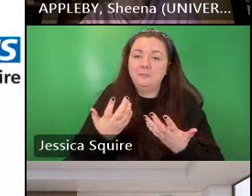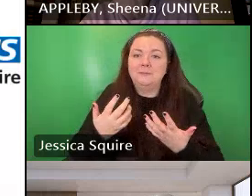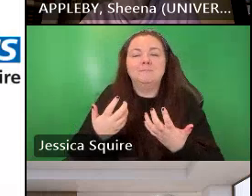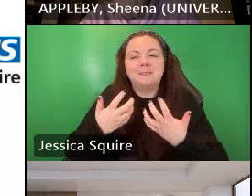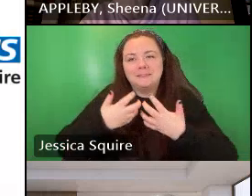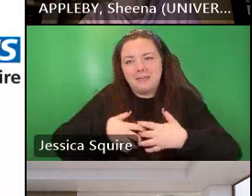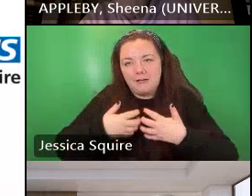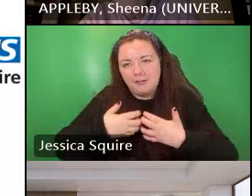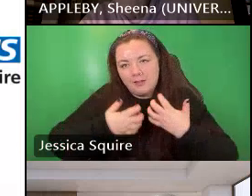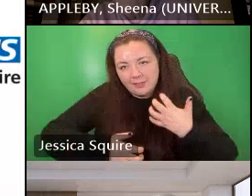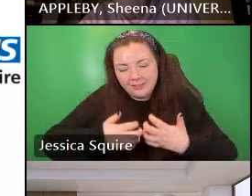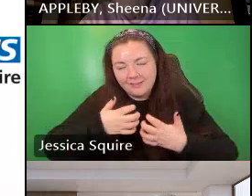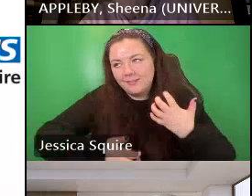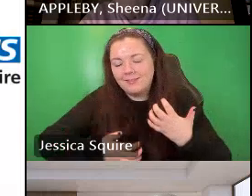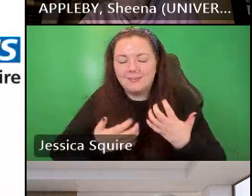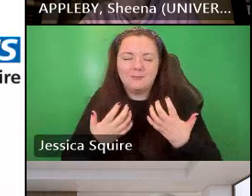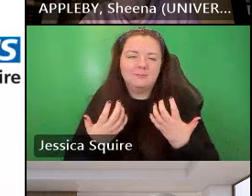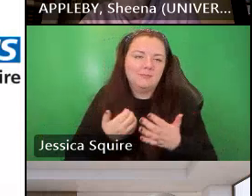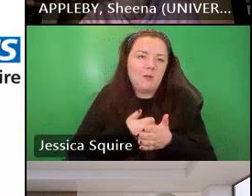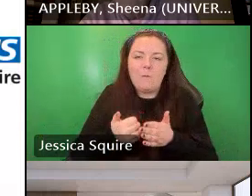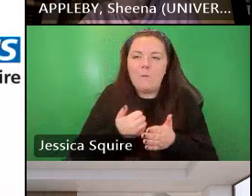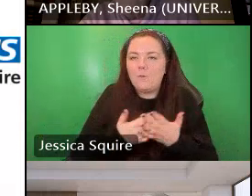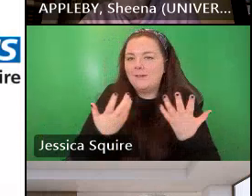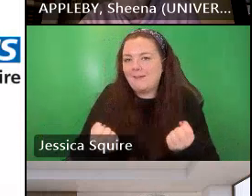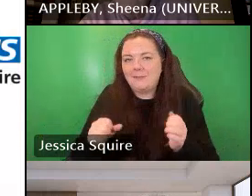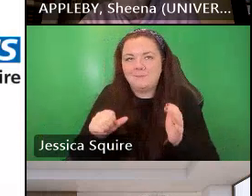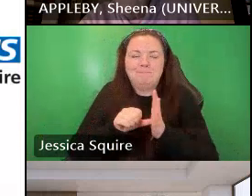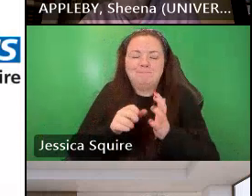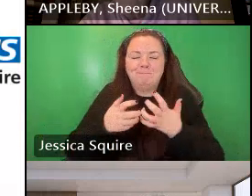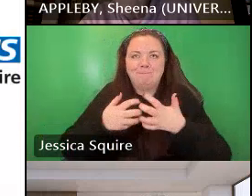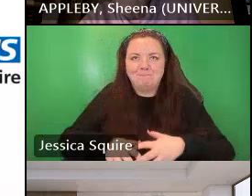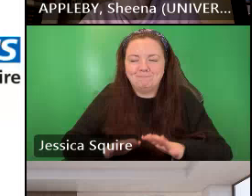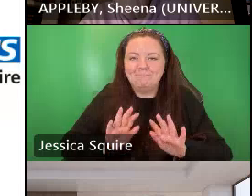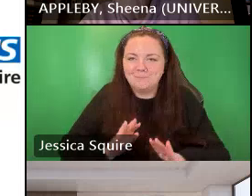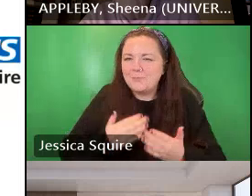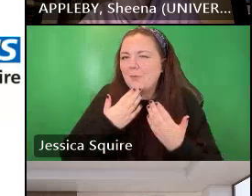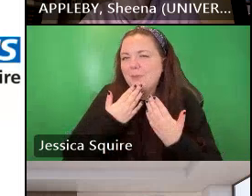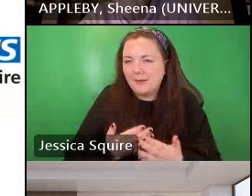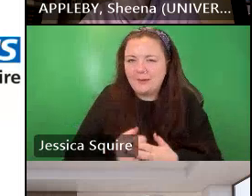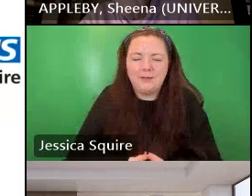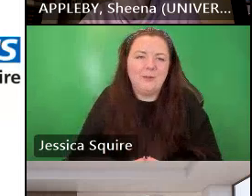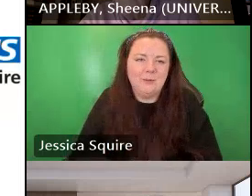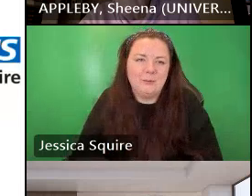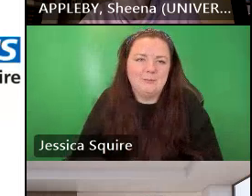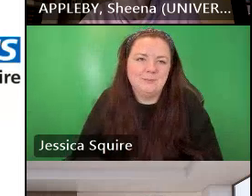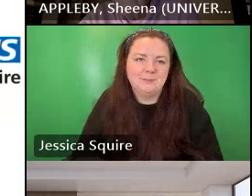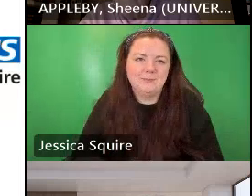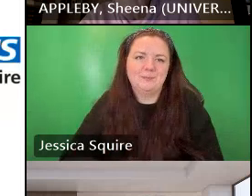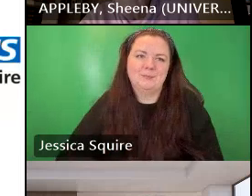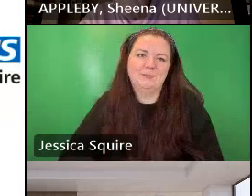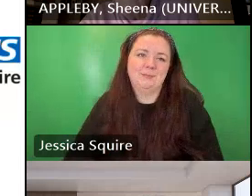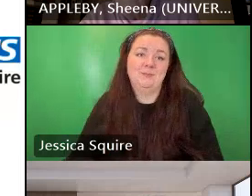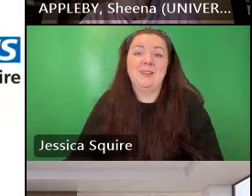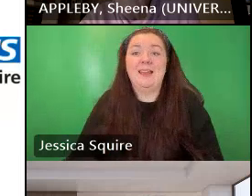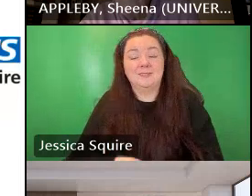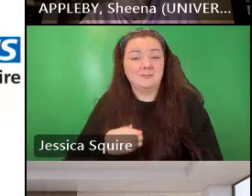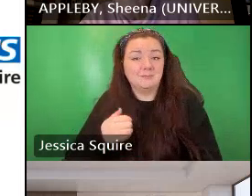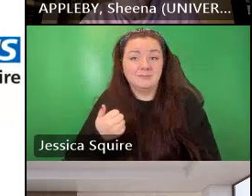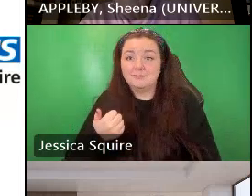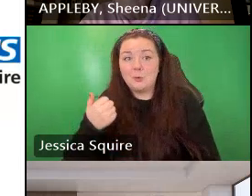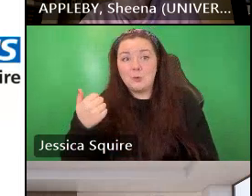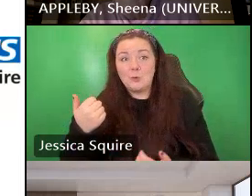always technicalities to get over, but thank you very much, and good night. Have a